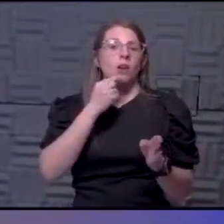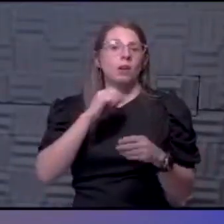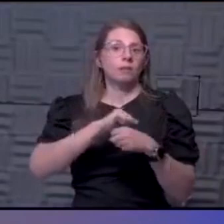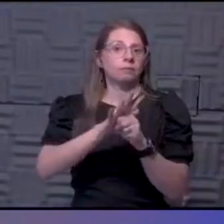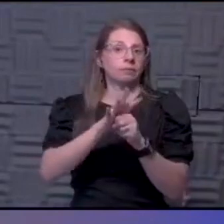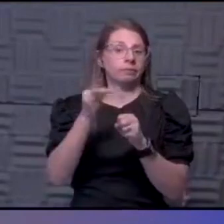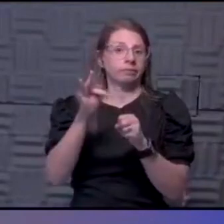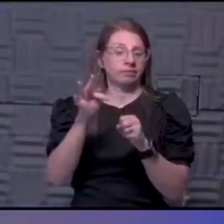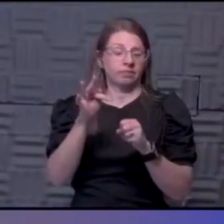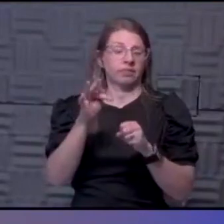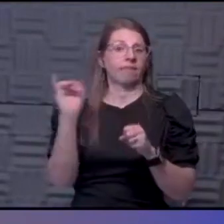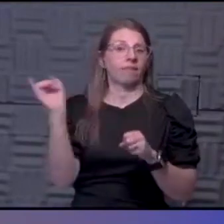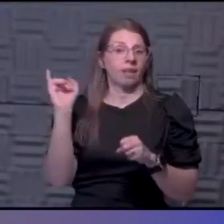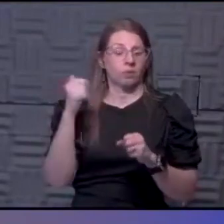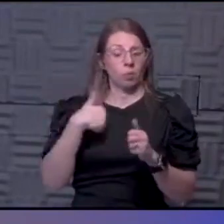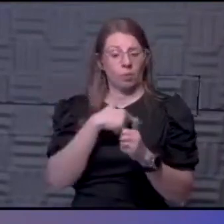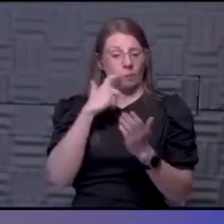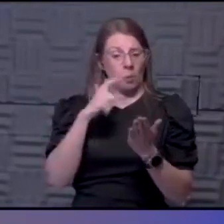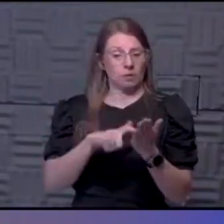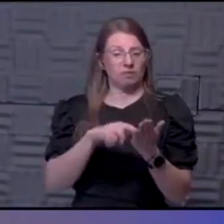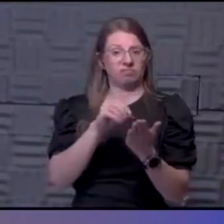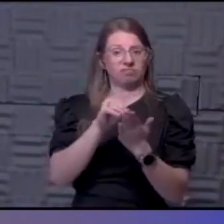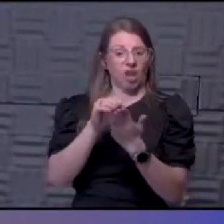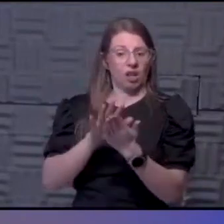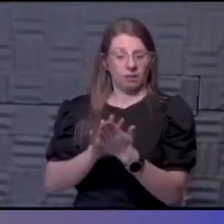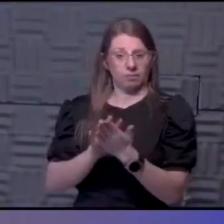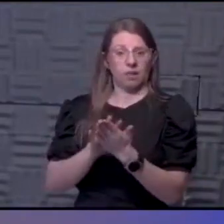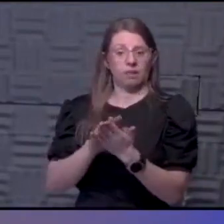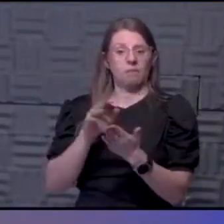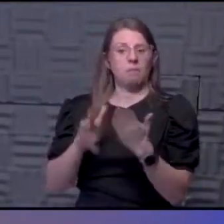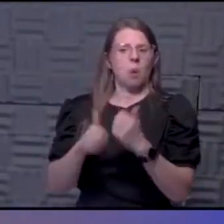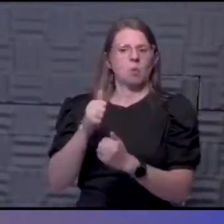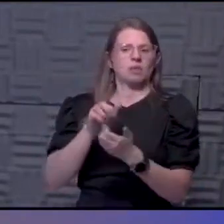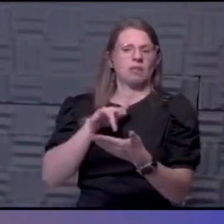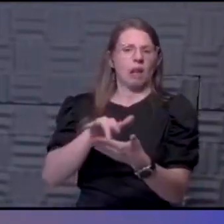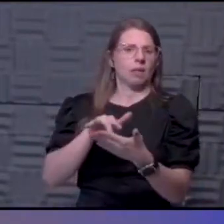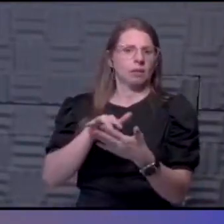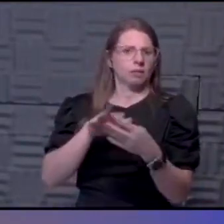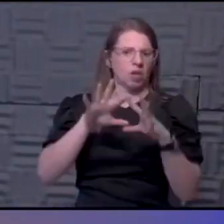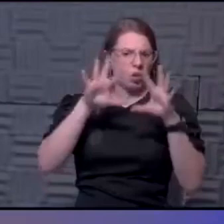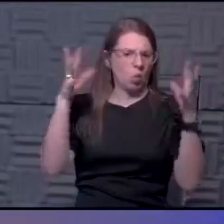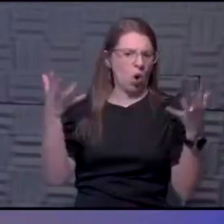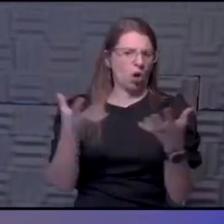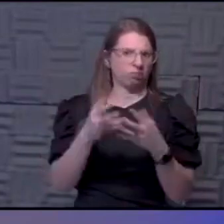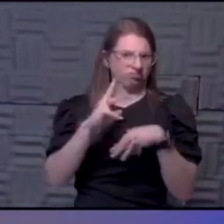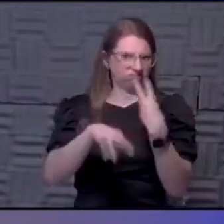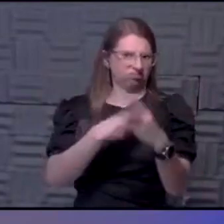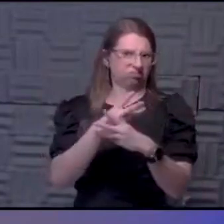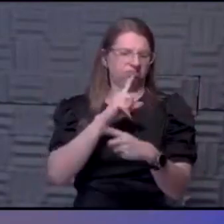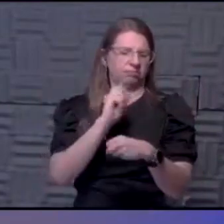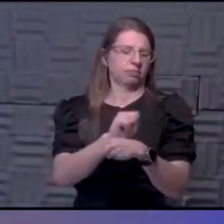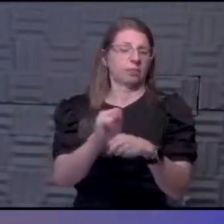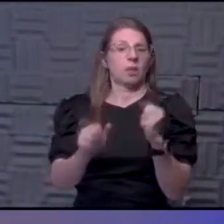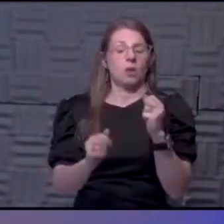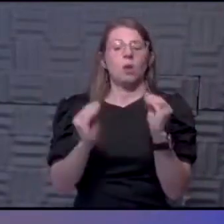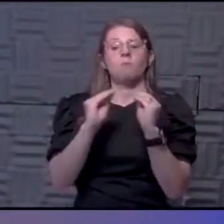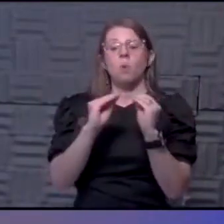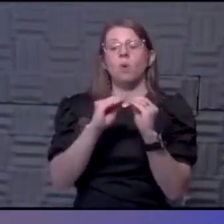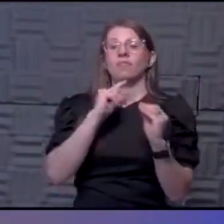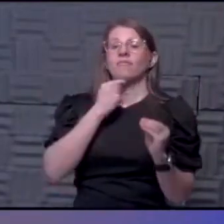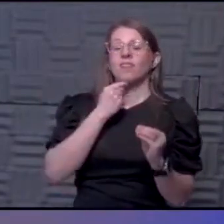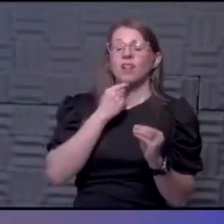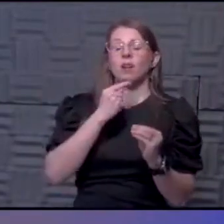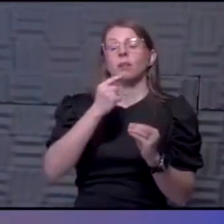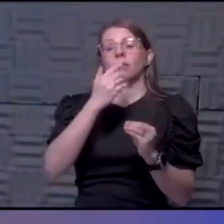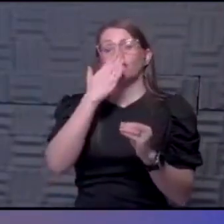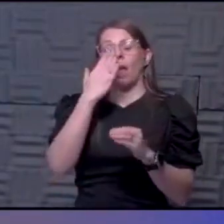COVID infection, what we've seen and what's been documented in most of the studies from around the world actually is that the more severe your sense of